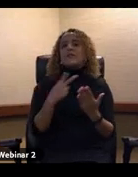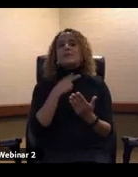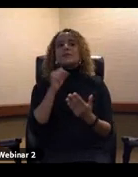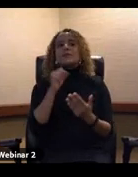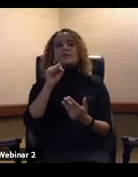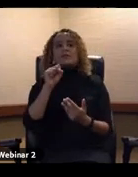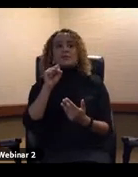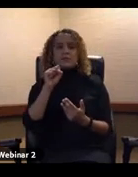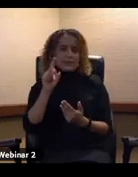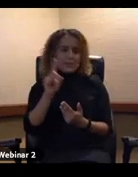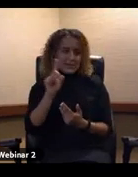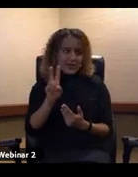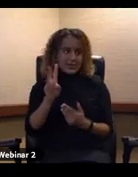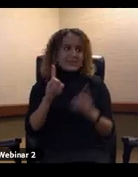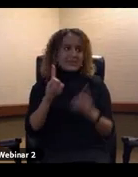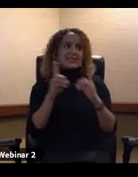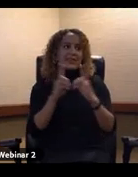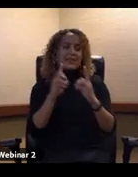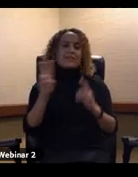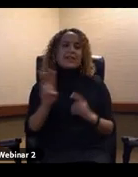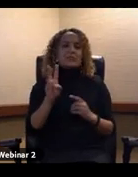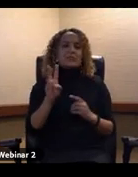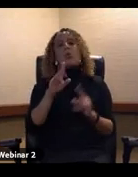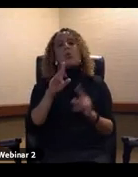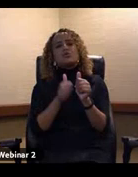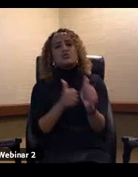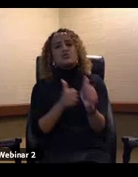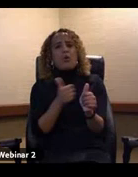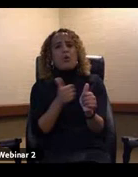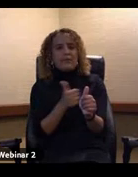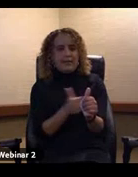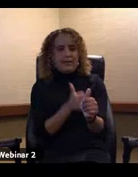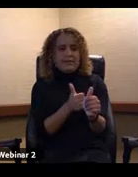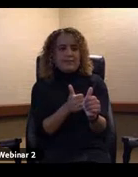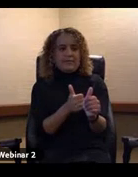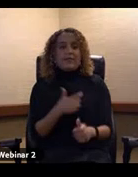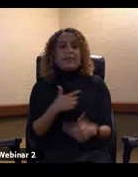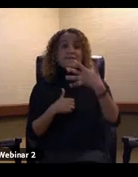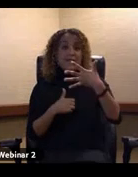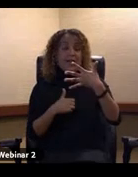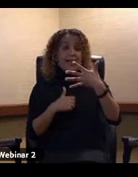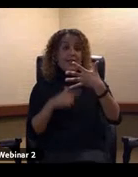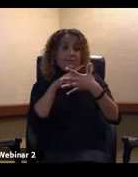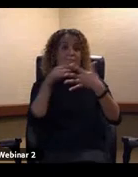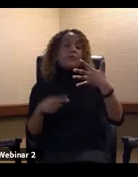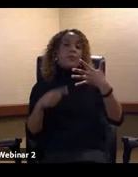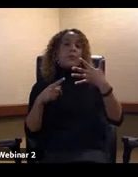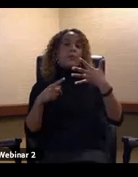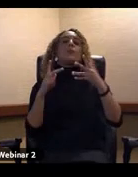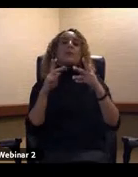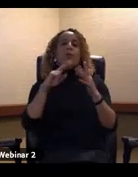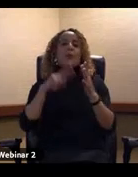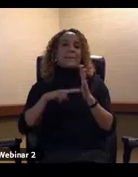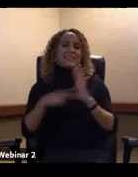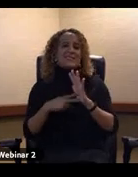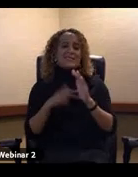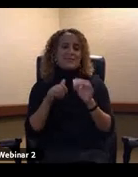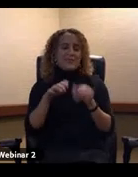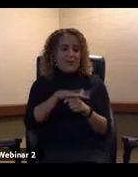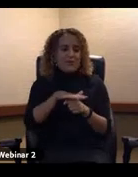of sexual assault, domestic violence, dating violence, or stalking. This includes these 5 purpose areas or strategies to meet that particular